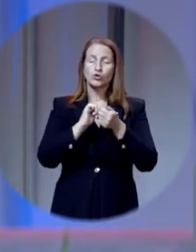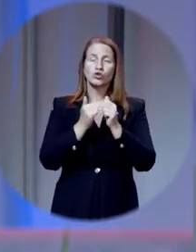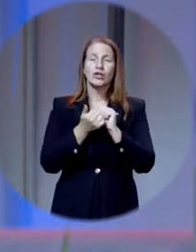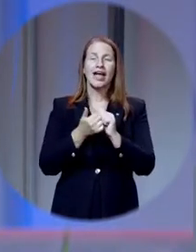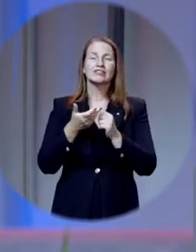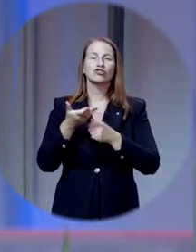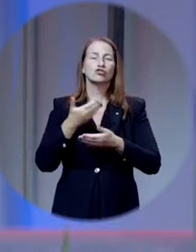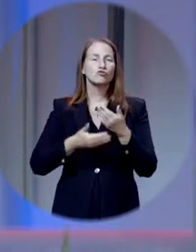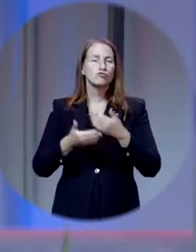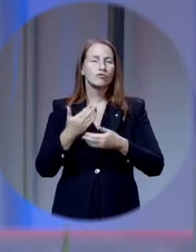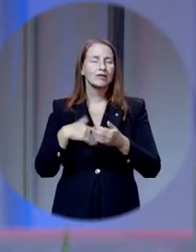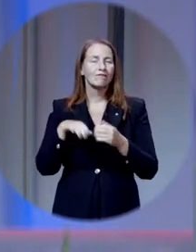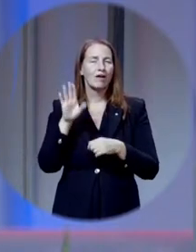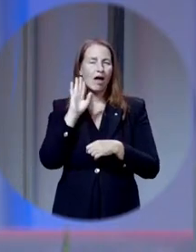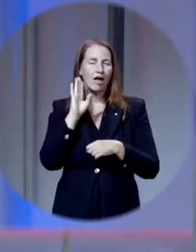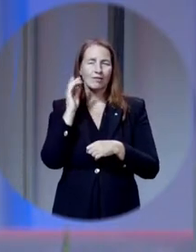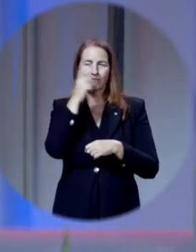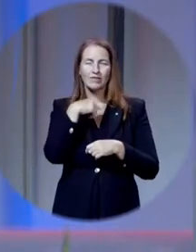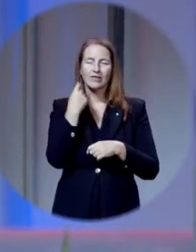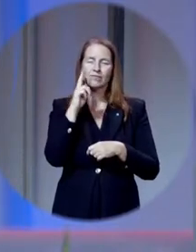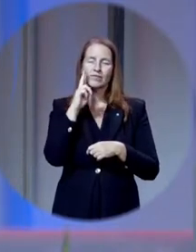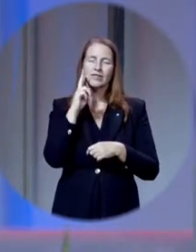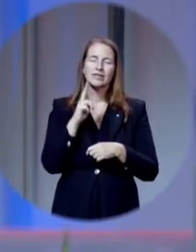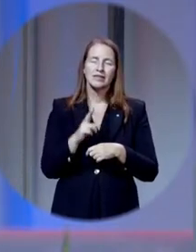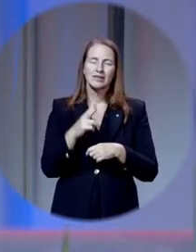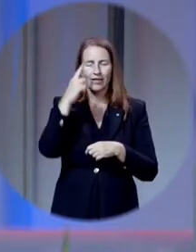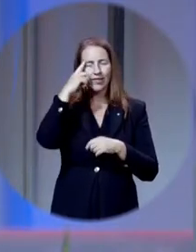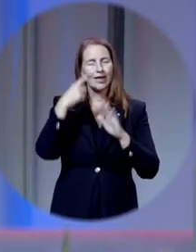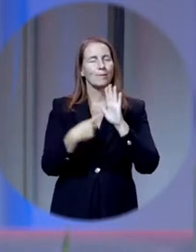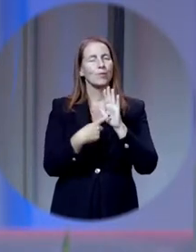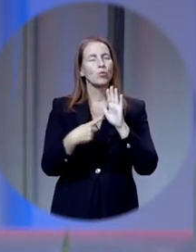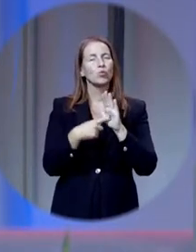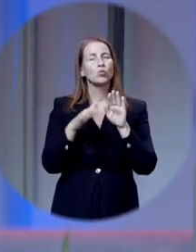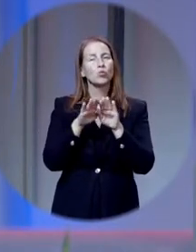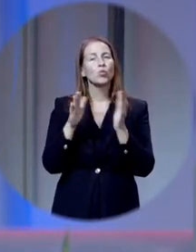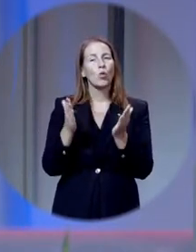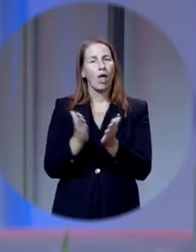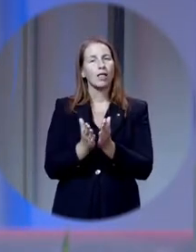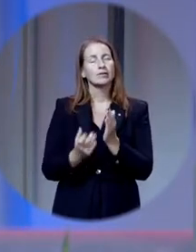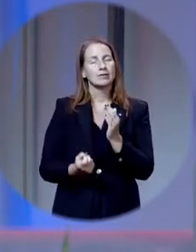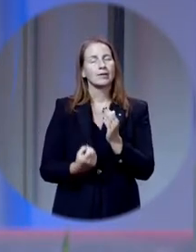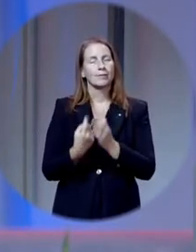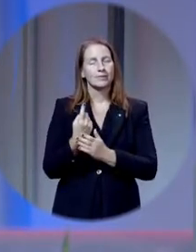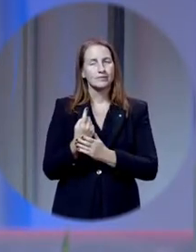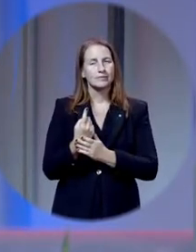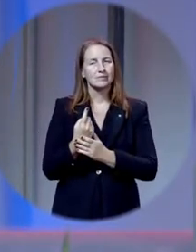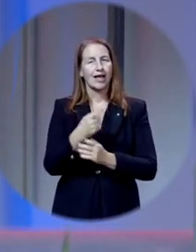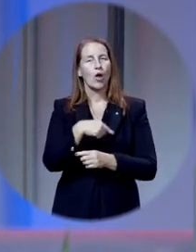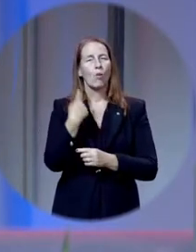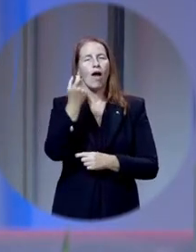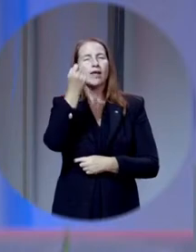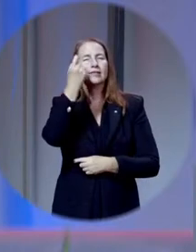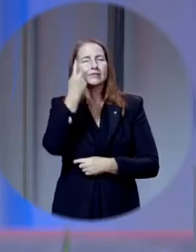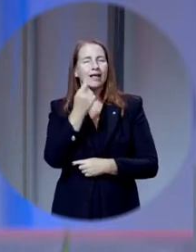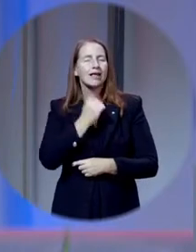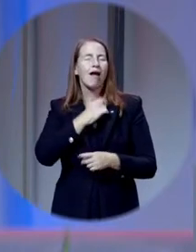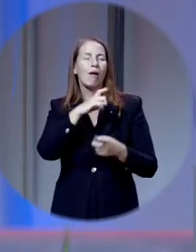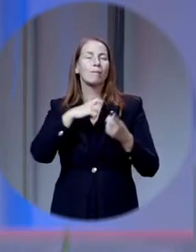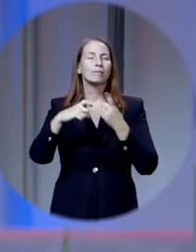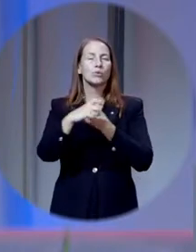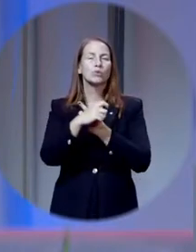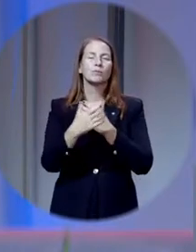whose faces are seen. And I think it's important for the world that that happens, that we understand our communities